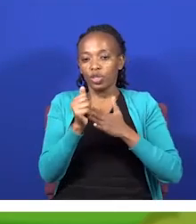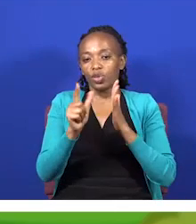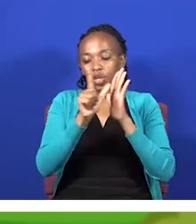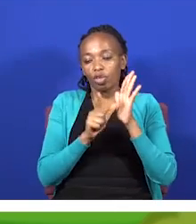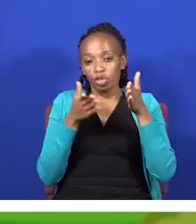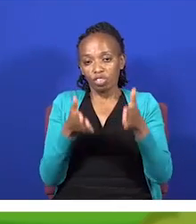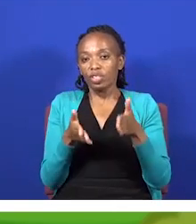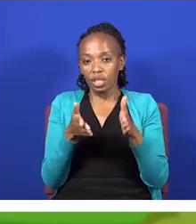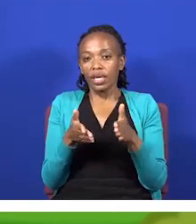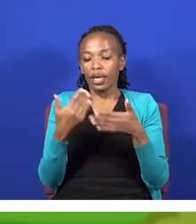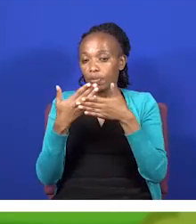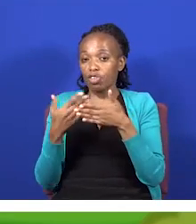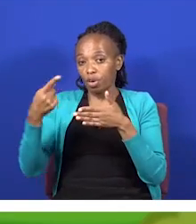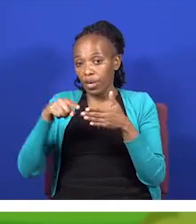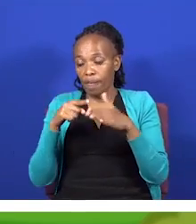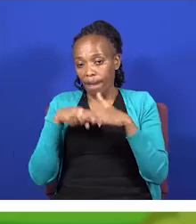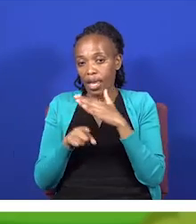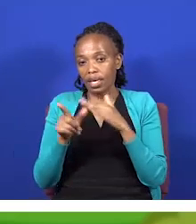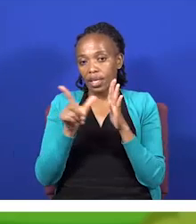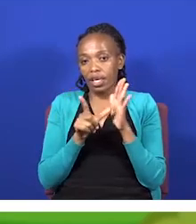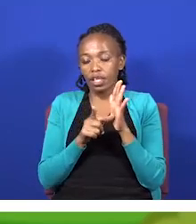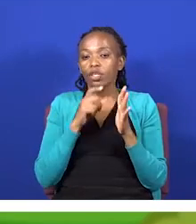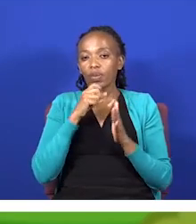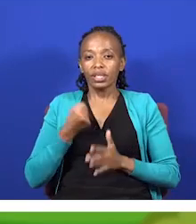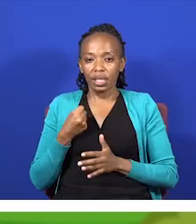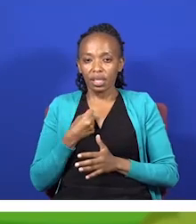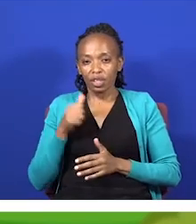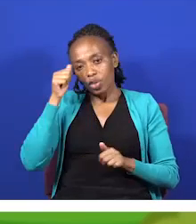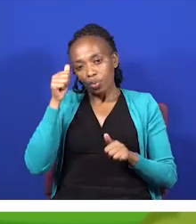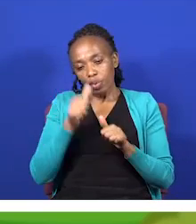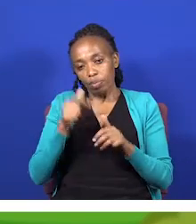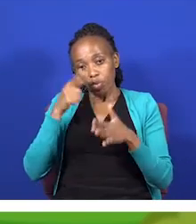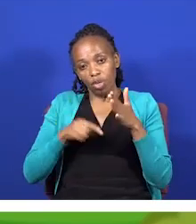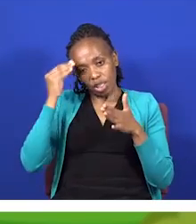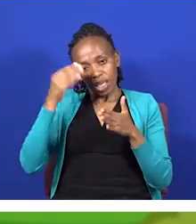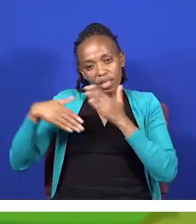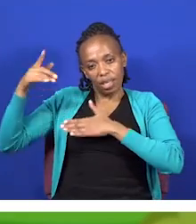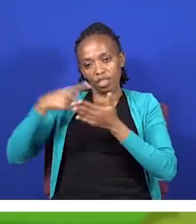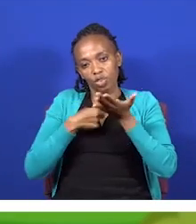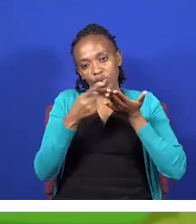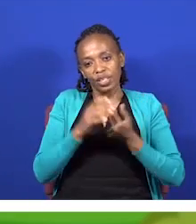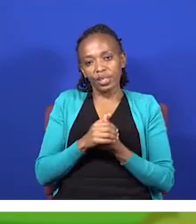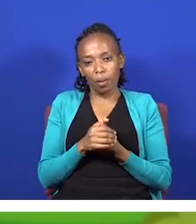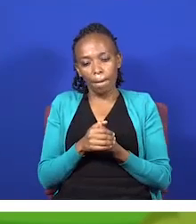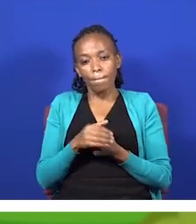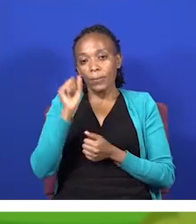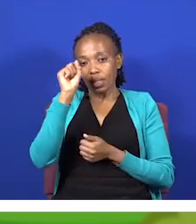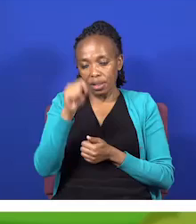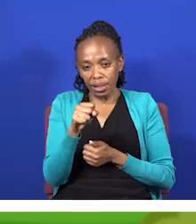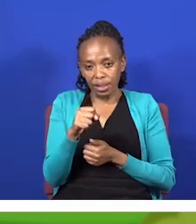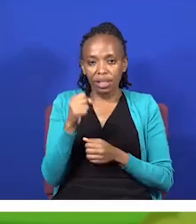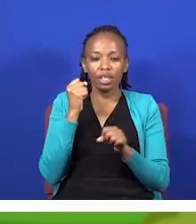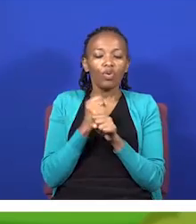And just before we go through the lesson, boys and girls, do you remember what you learned last week? Yes, you